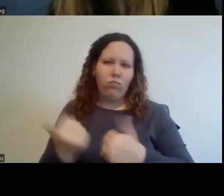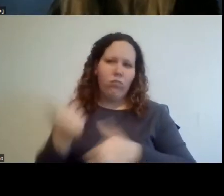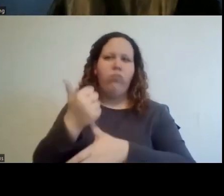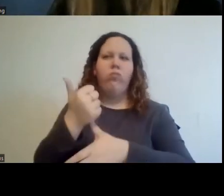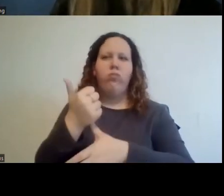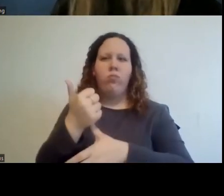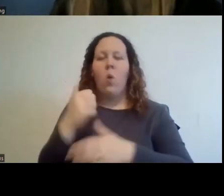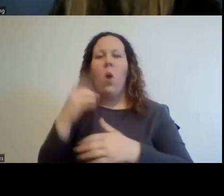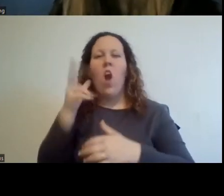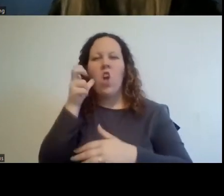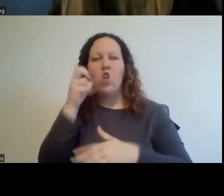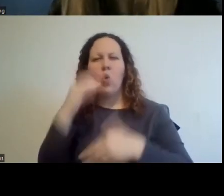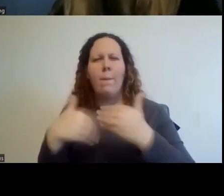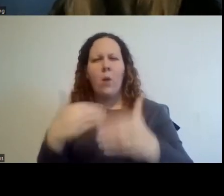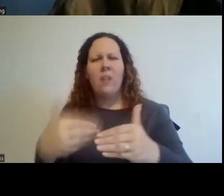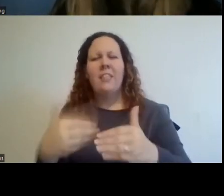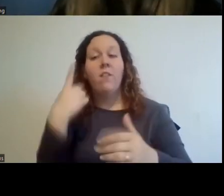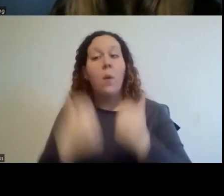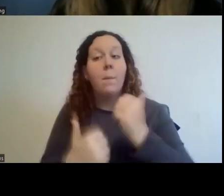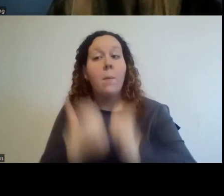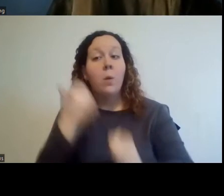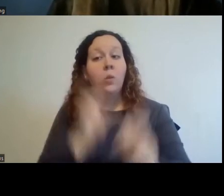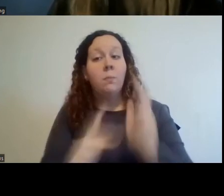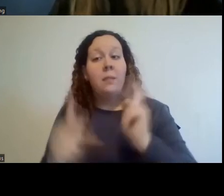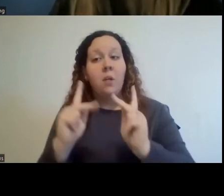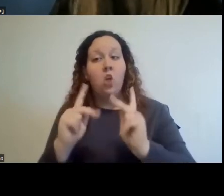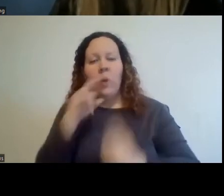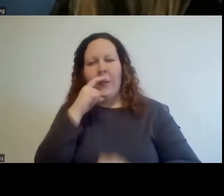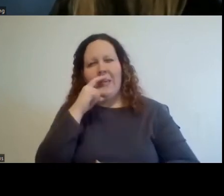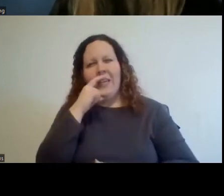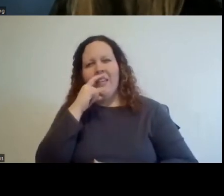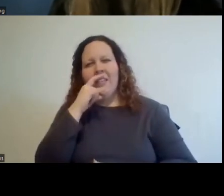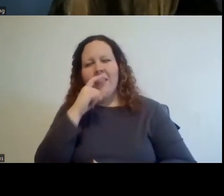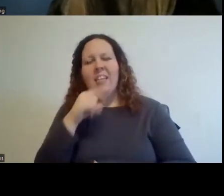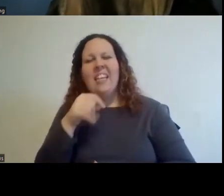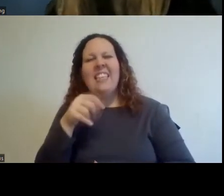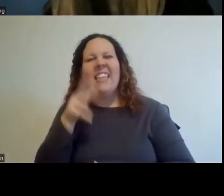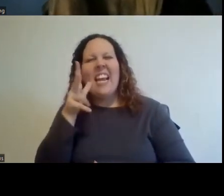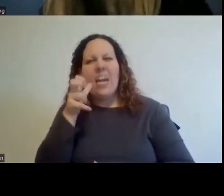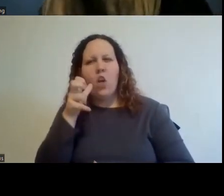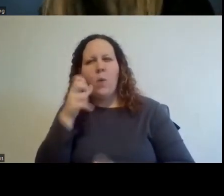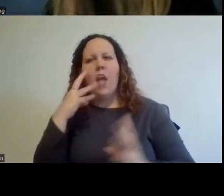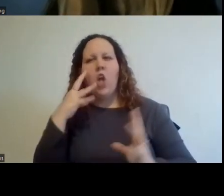auditory processing for most people, kids, is hearing and noise.